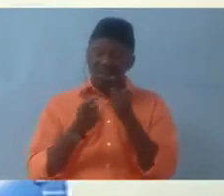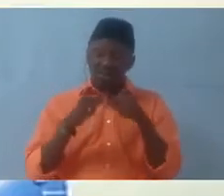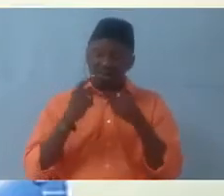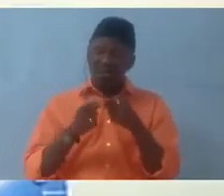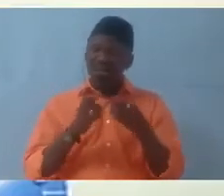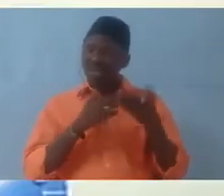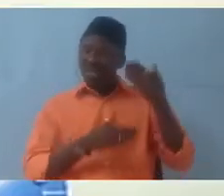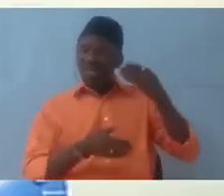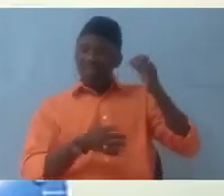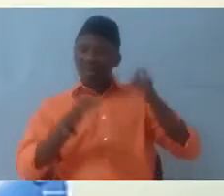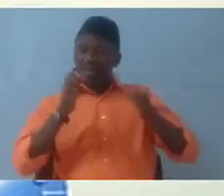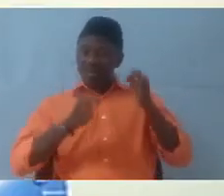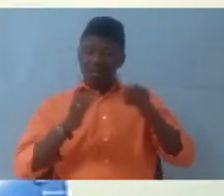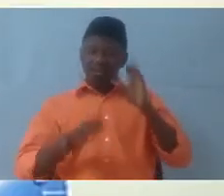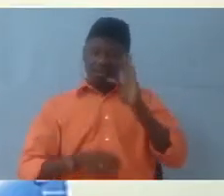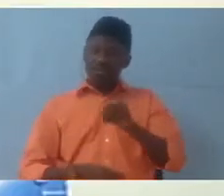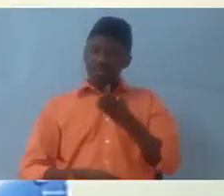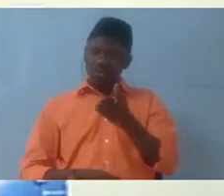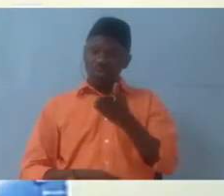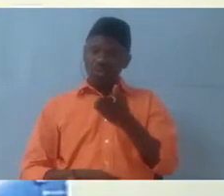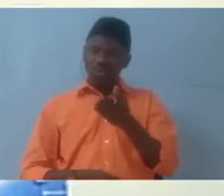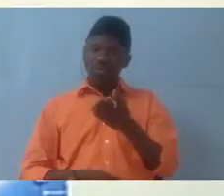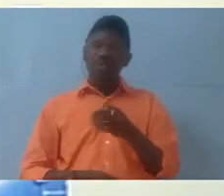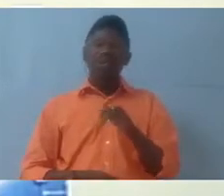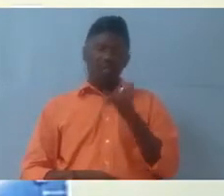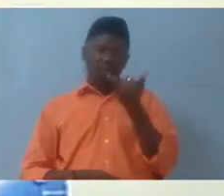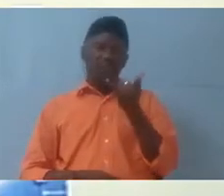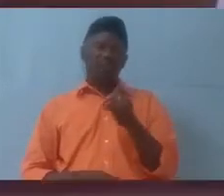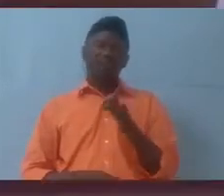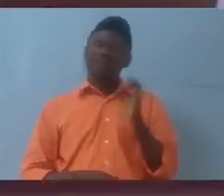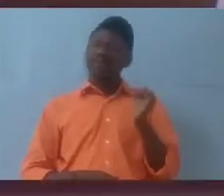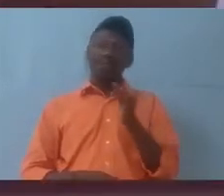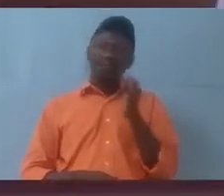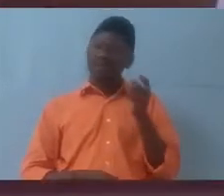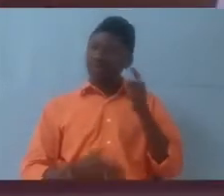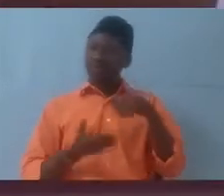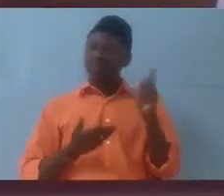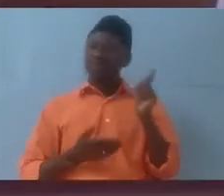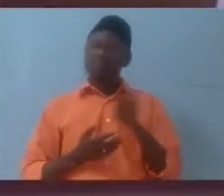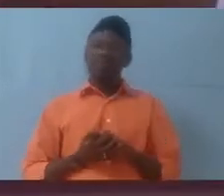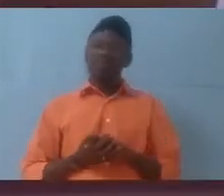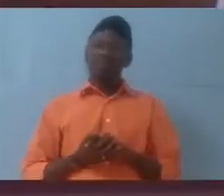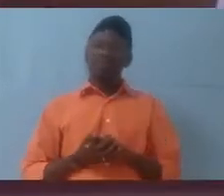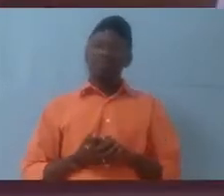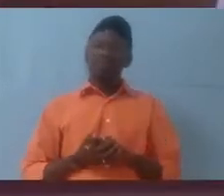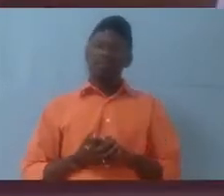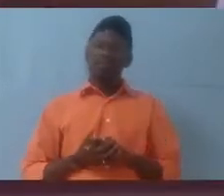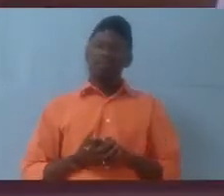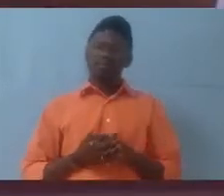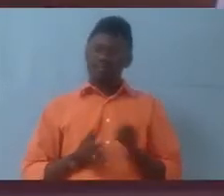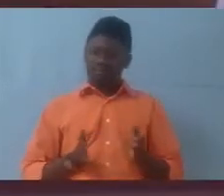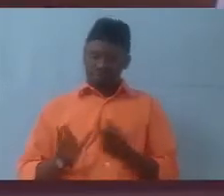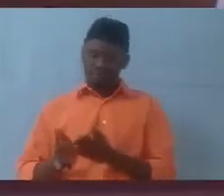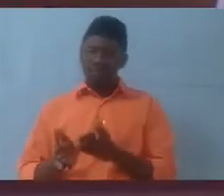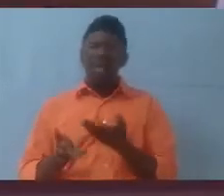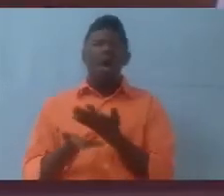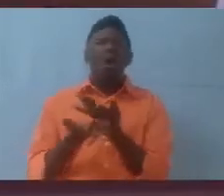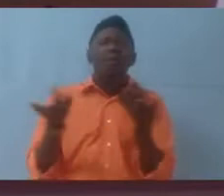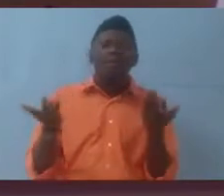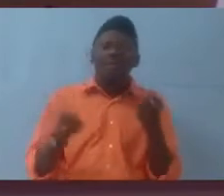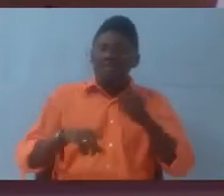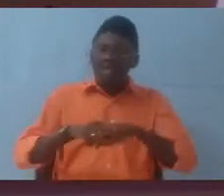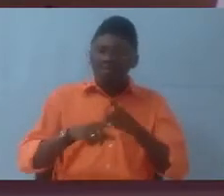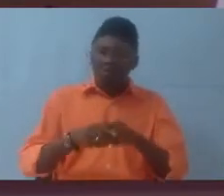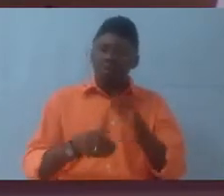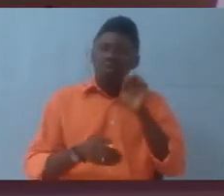waral rek moy dogal bi nga xamni mom nga jël. Very correct. Can you tell the commission about how many times you were called to the CJ's office? Ñu ngi mëna wax commission bi ñaata